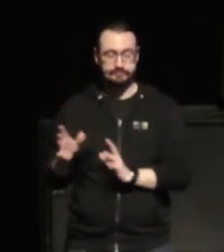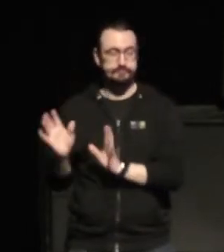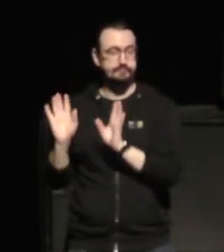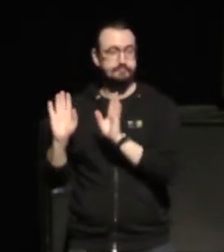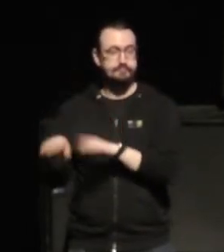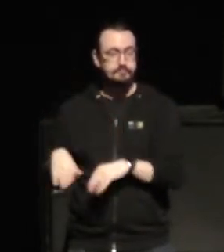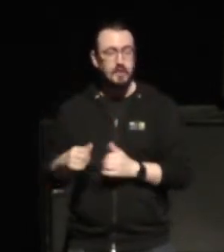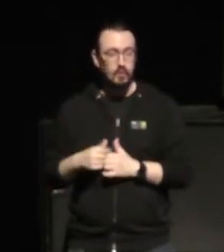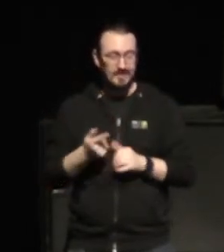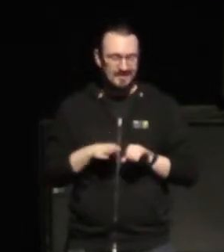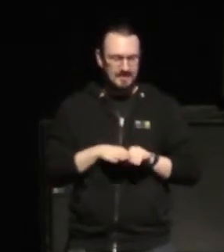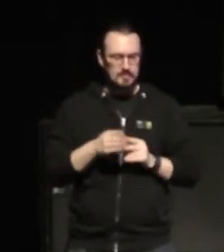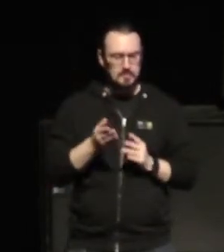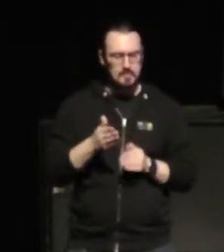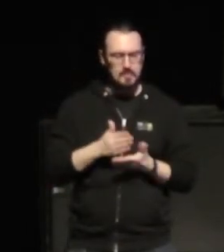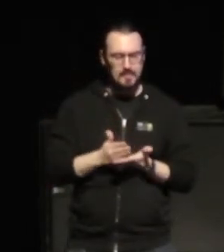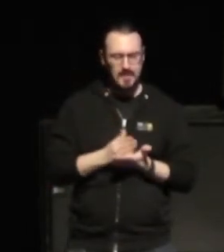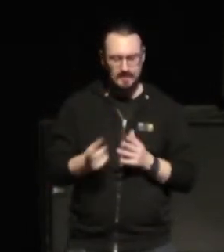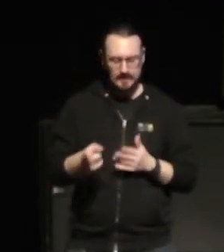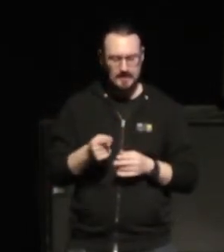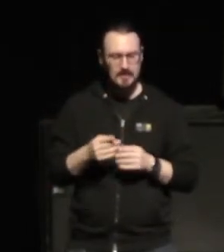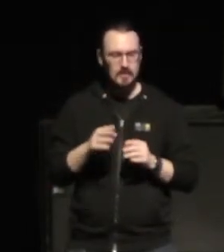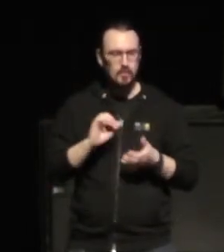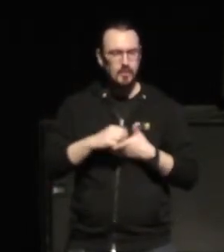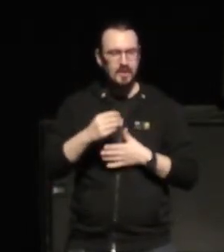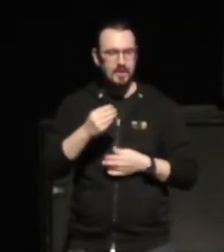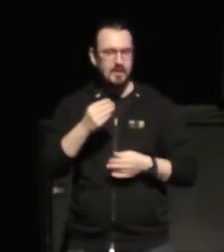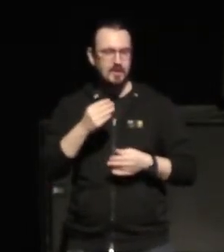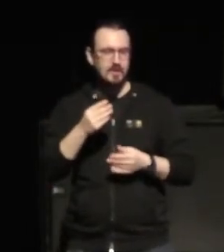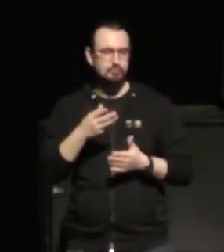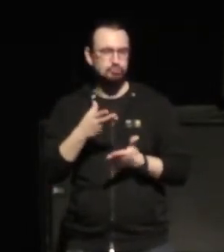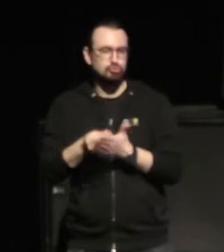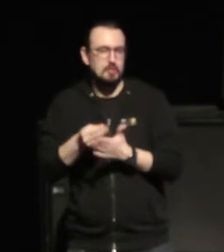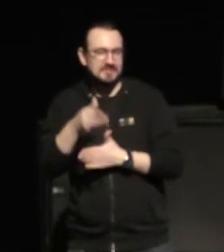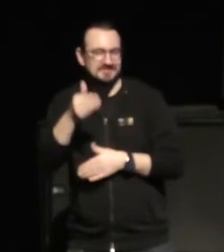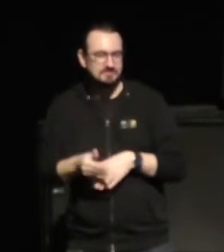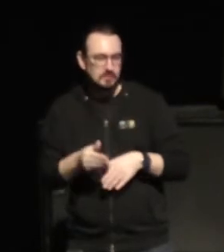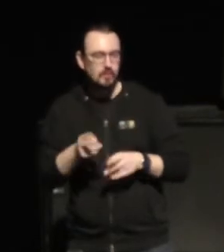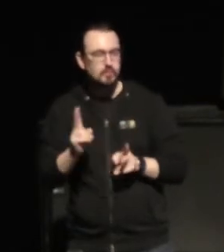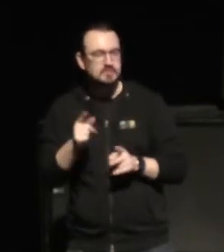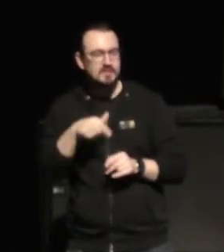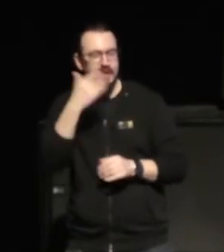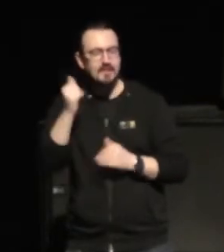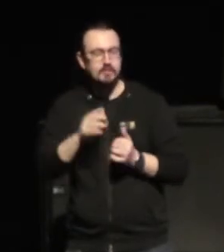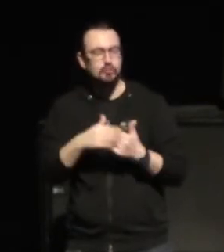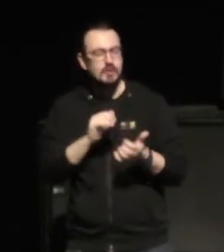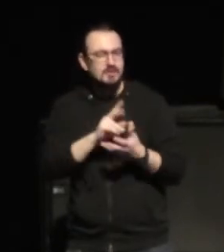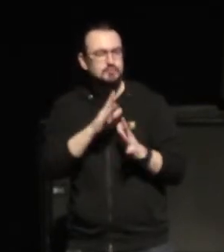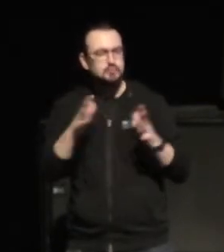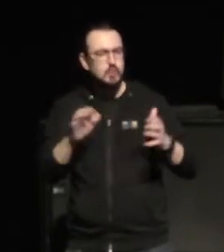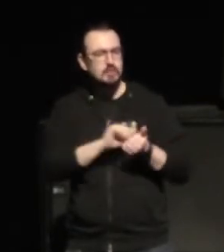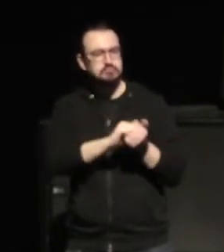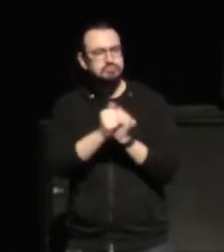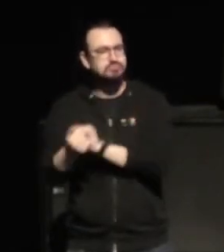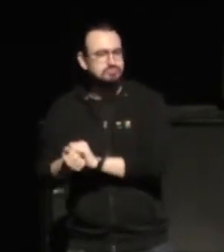in the steps in between, and on the consumer side. So there we can make a huge